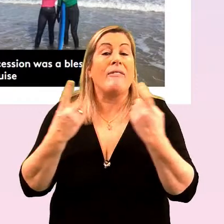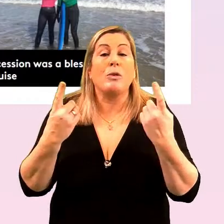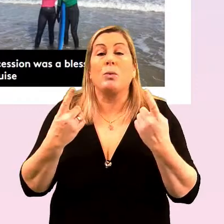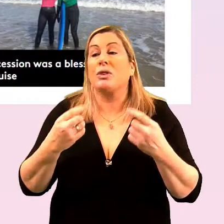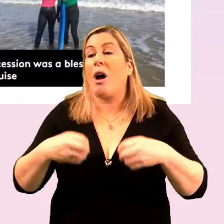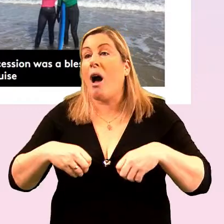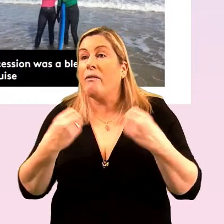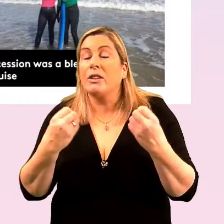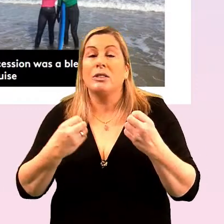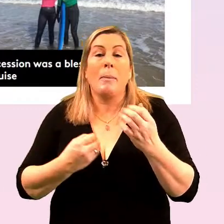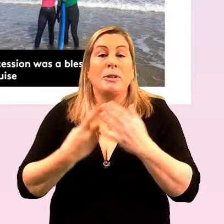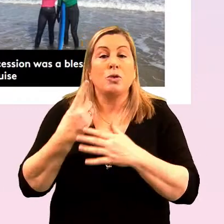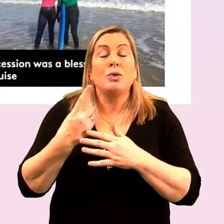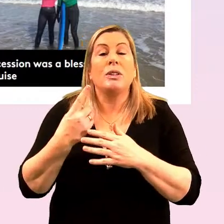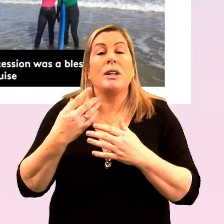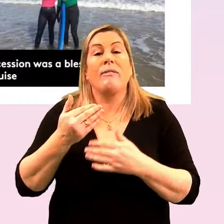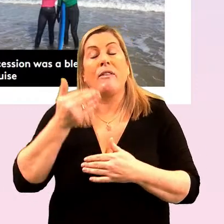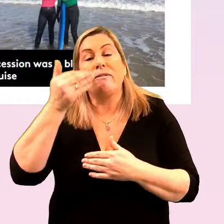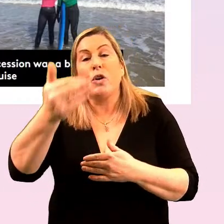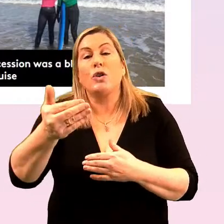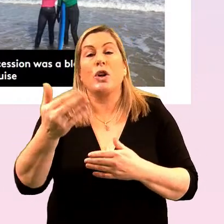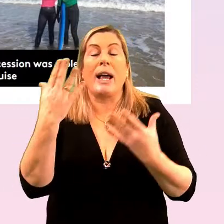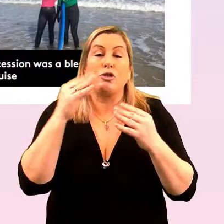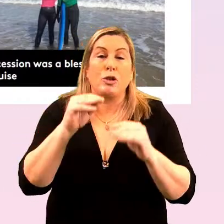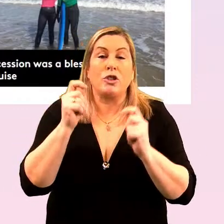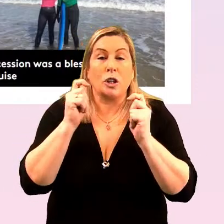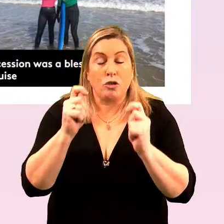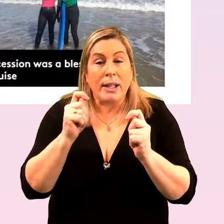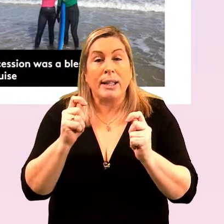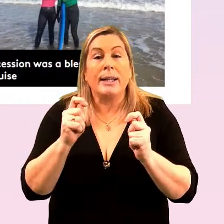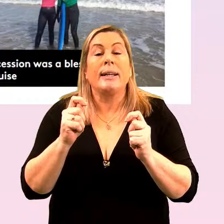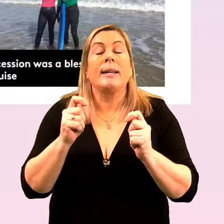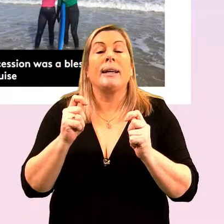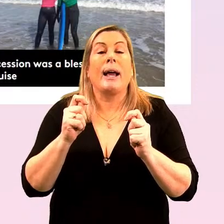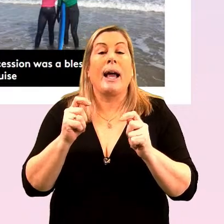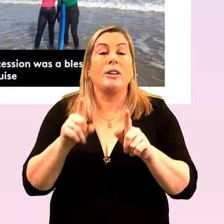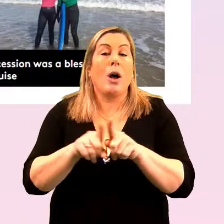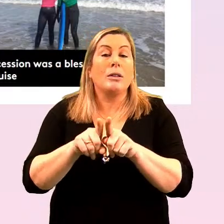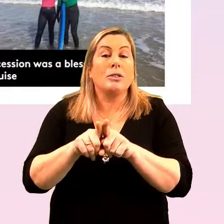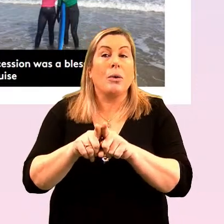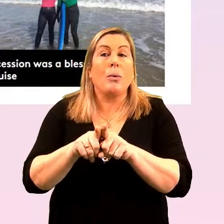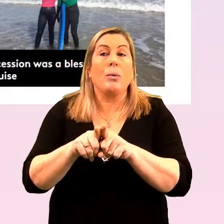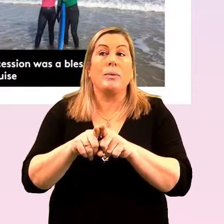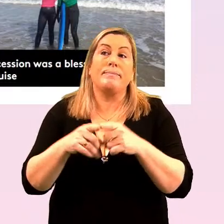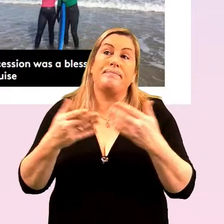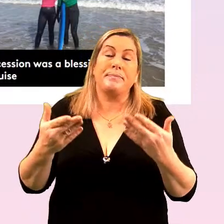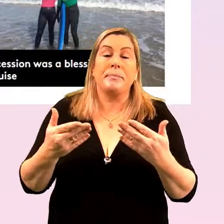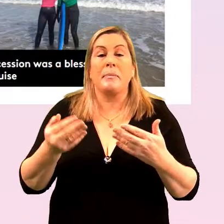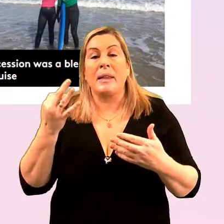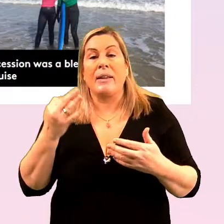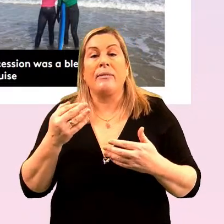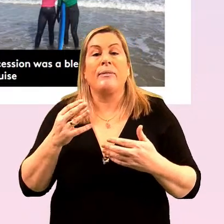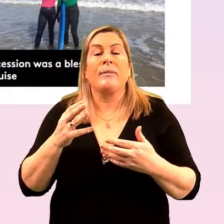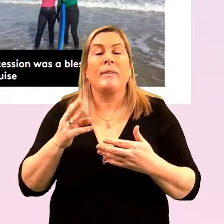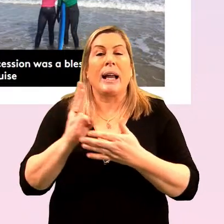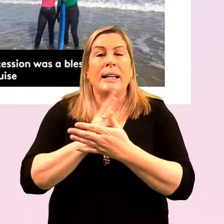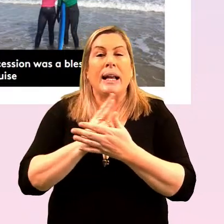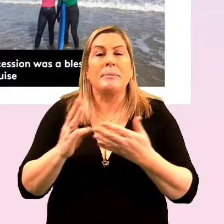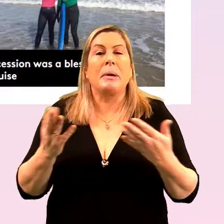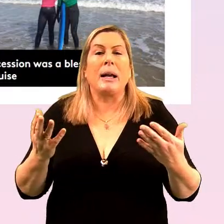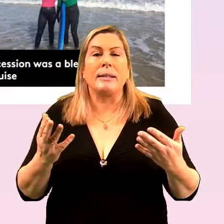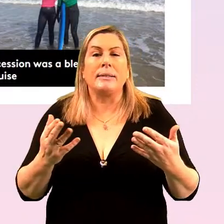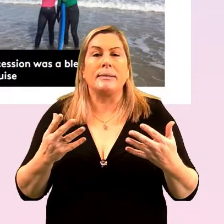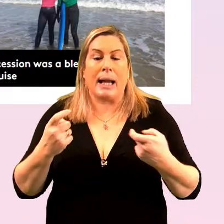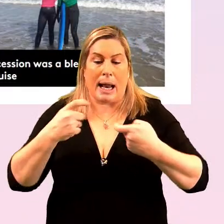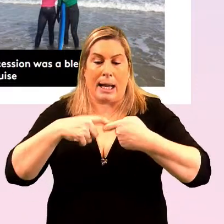the opportunity for further education and training, and also that if there is an aspect there that